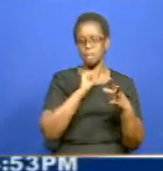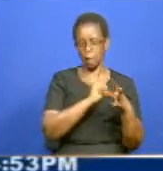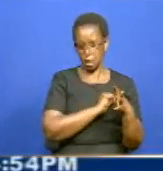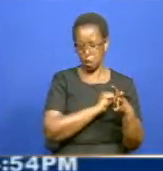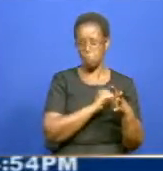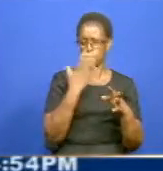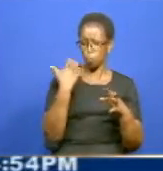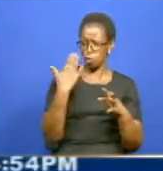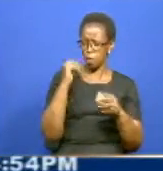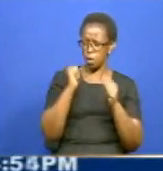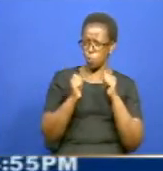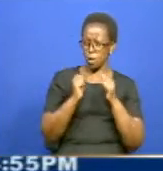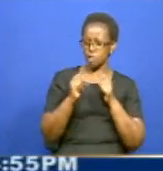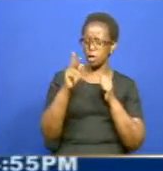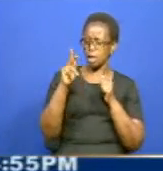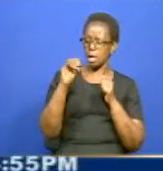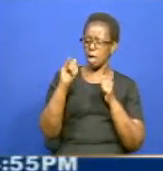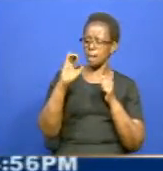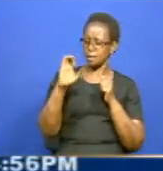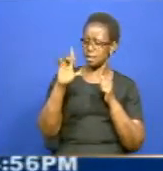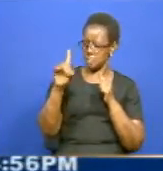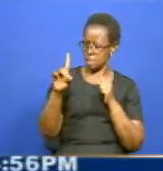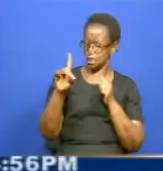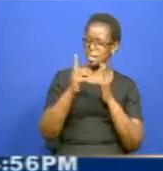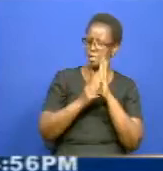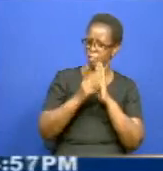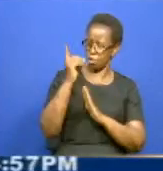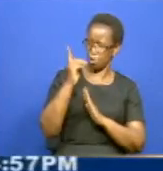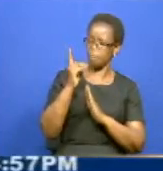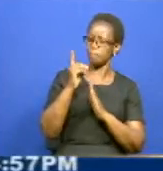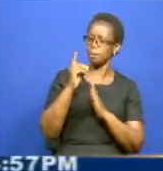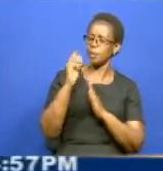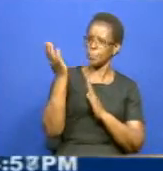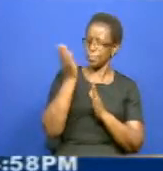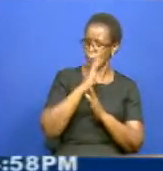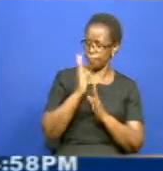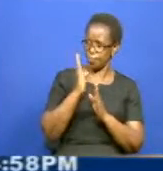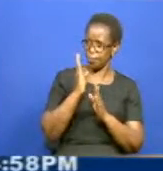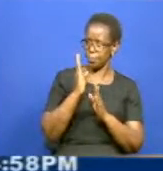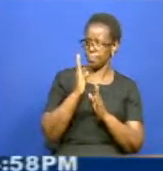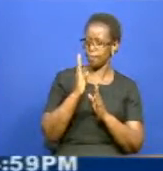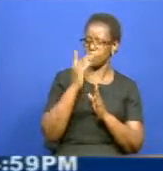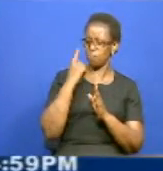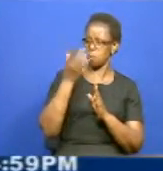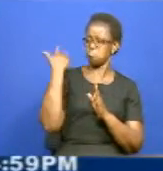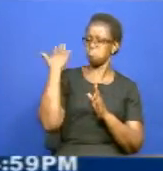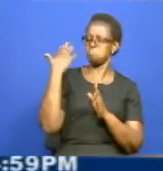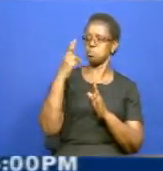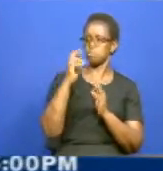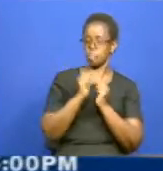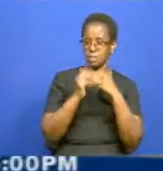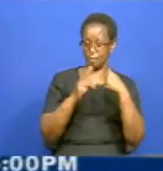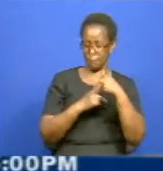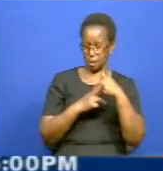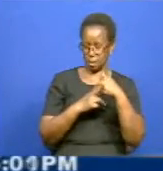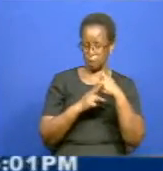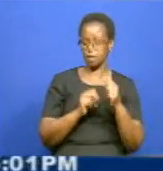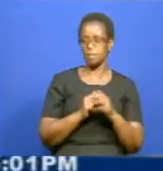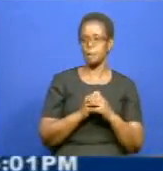Kenya Institute of Curriculum Development and launched in January 2017 as a guide to